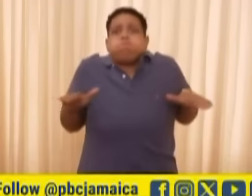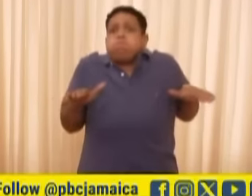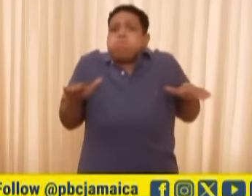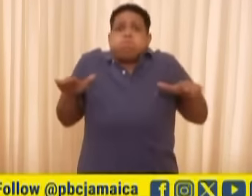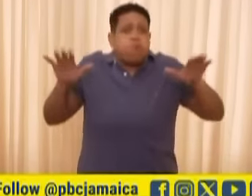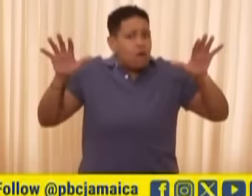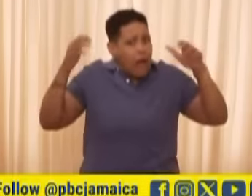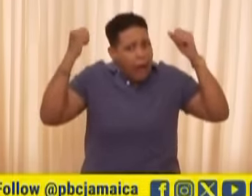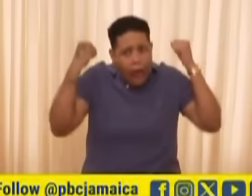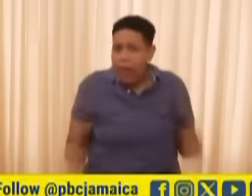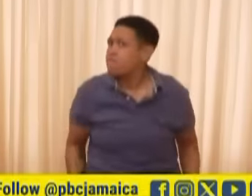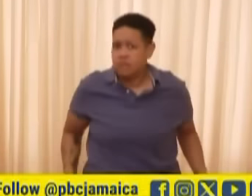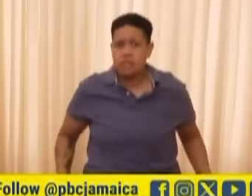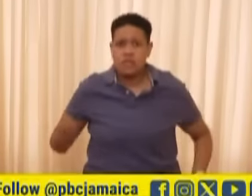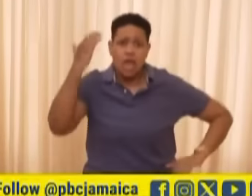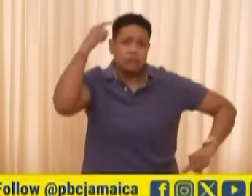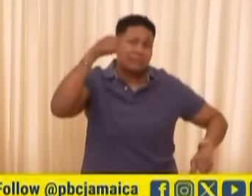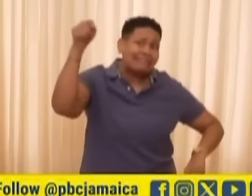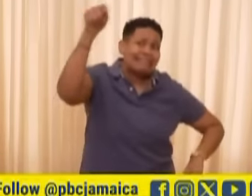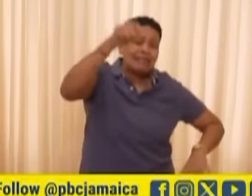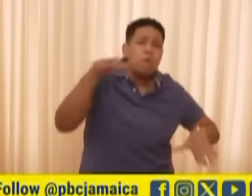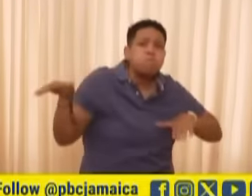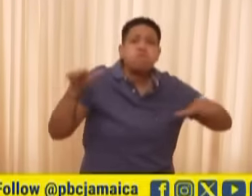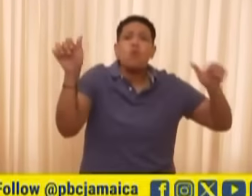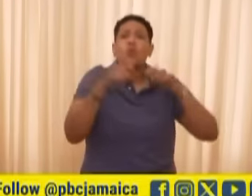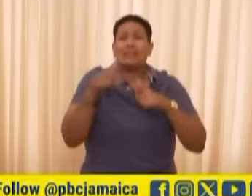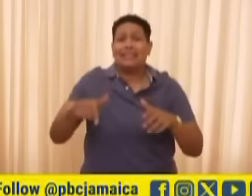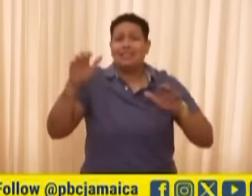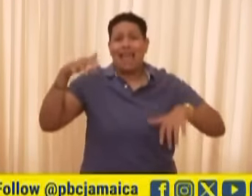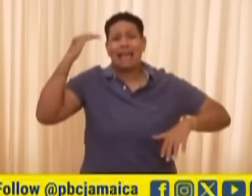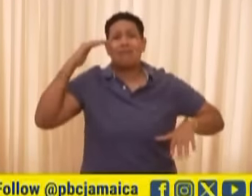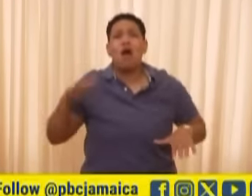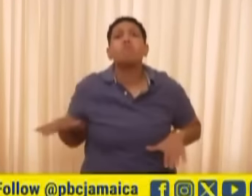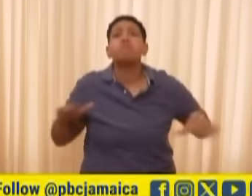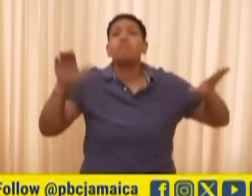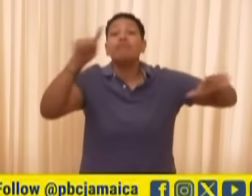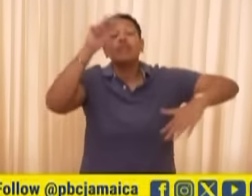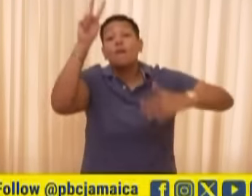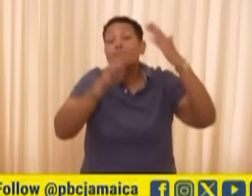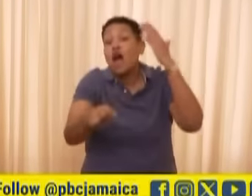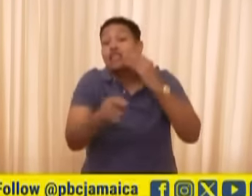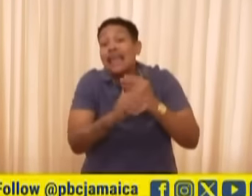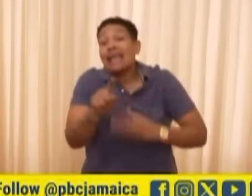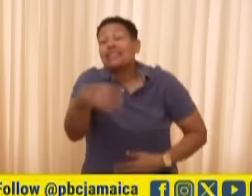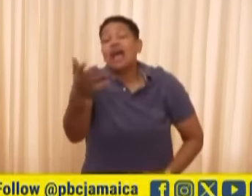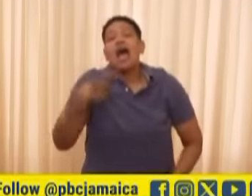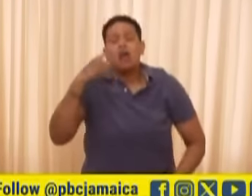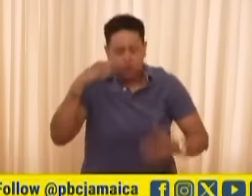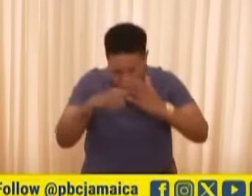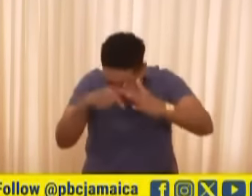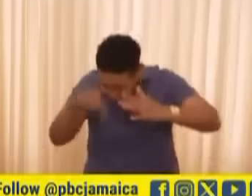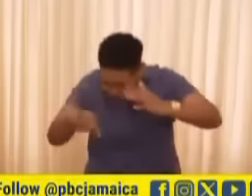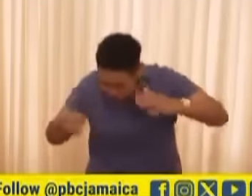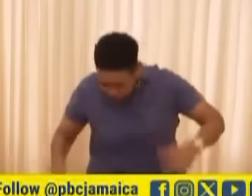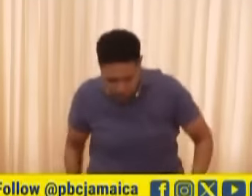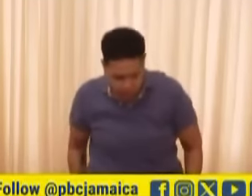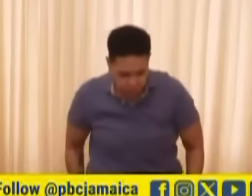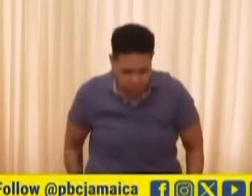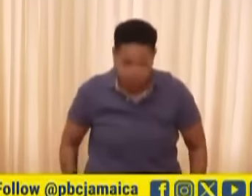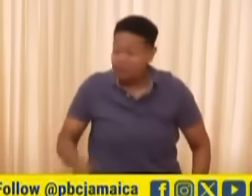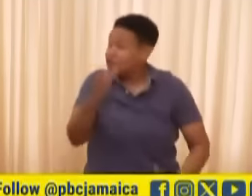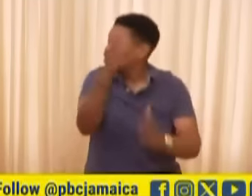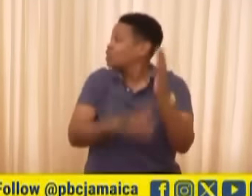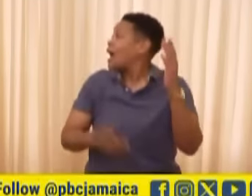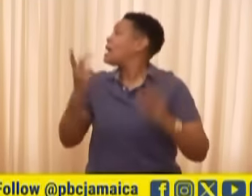of the country. That is what would be expected with this amount of rainfall. The projection, I'll show you this chart, which shows us in